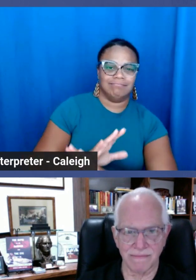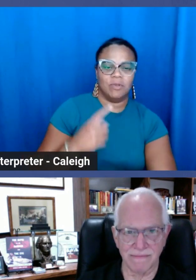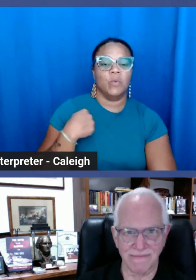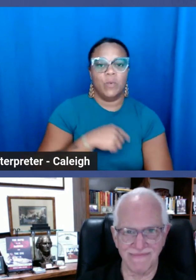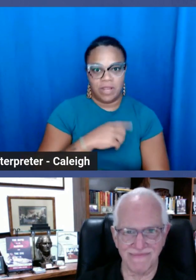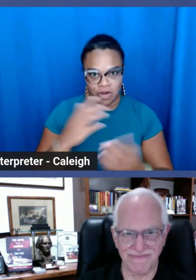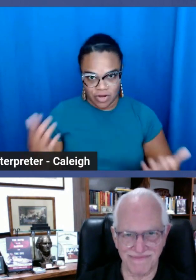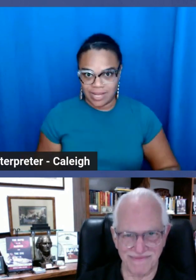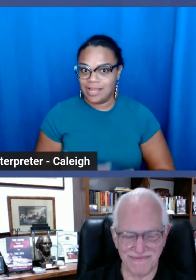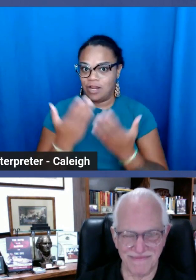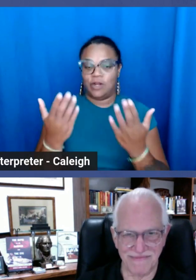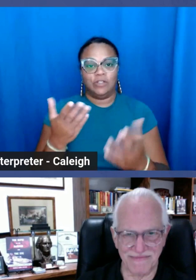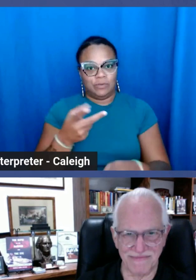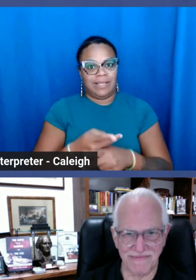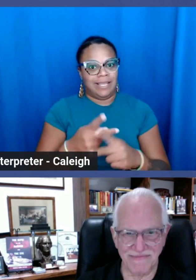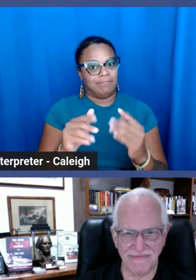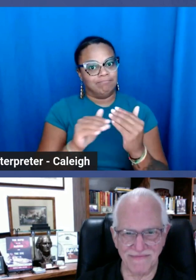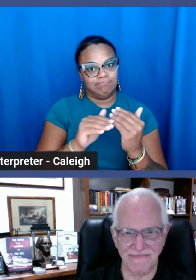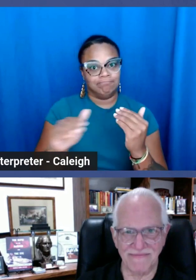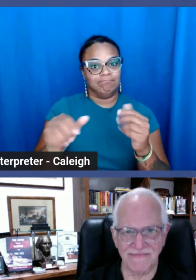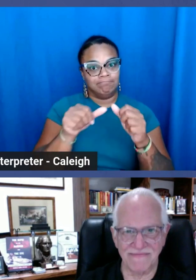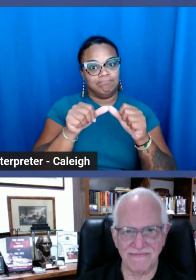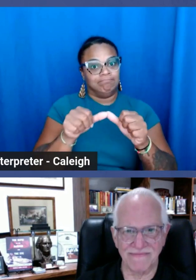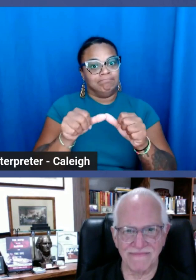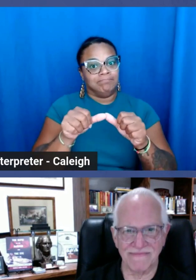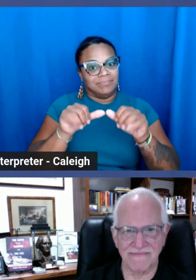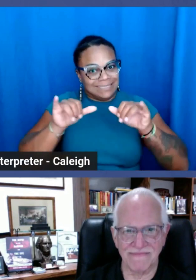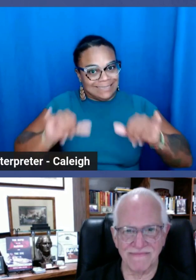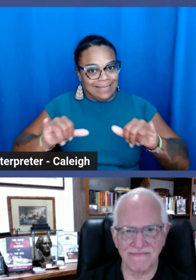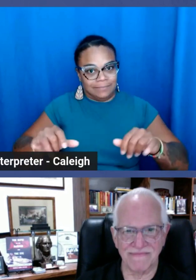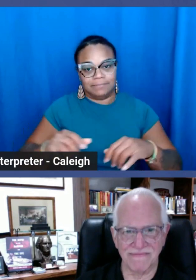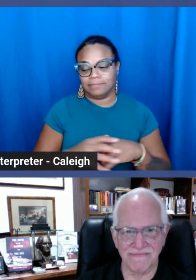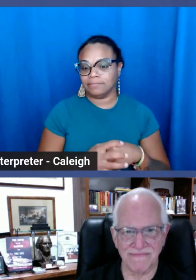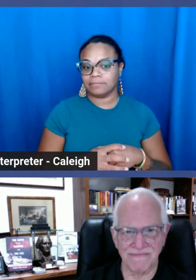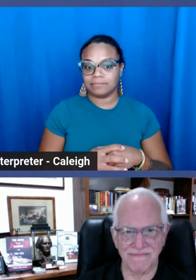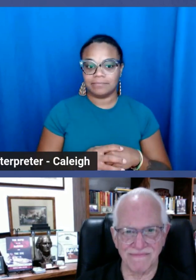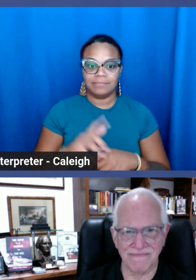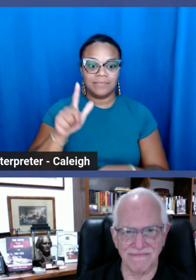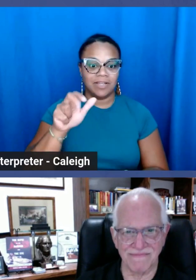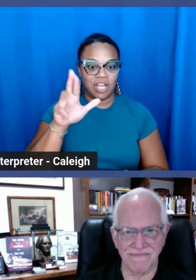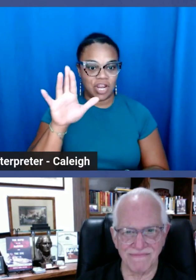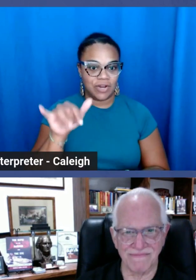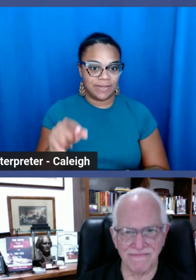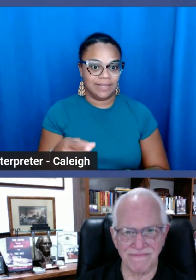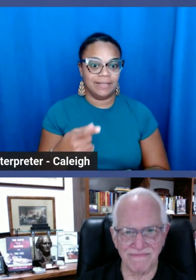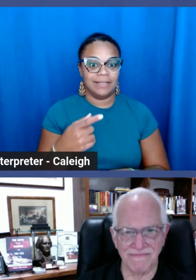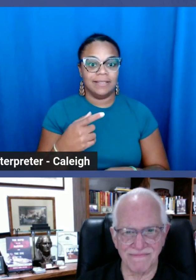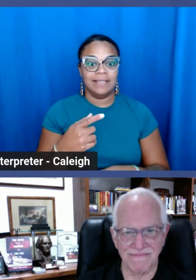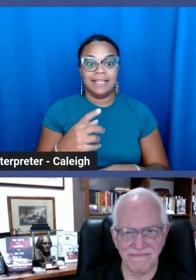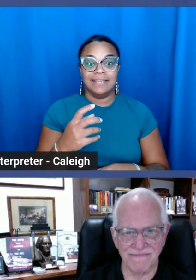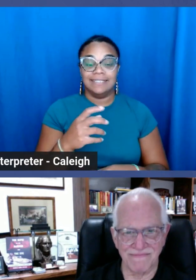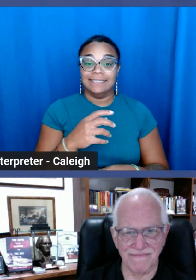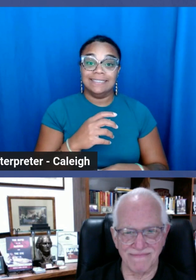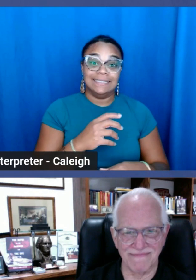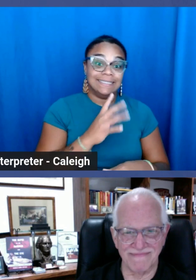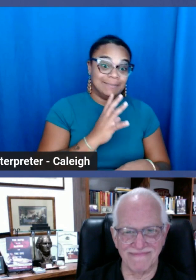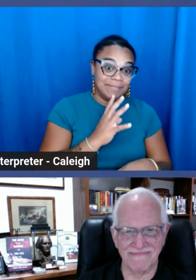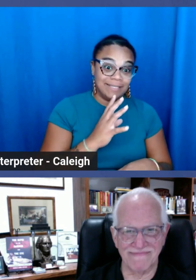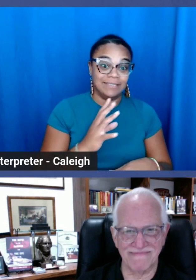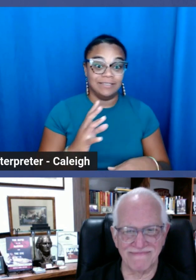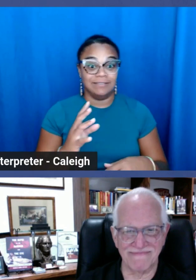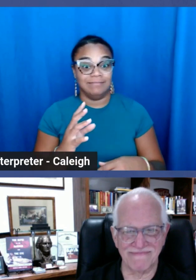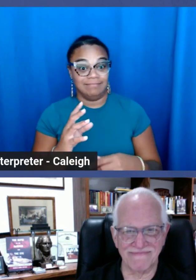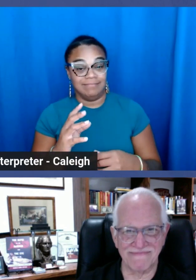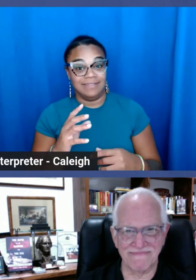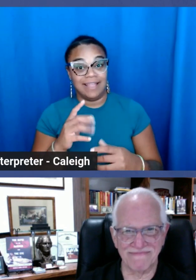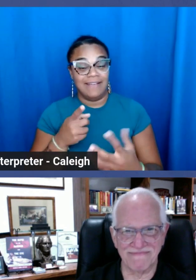you. So, Larry, speech that offends no one needs no defense. You have spent